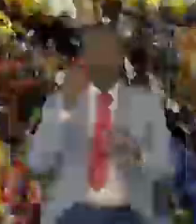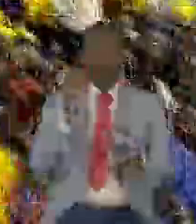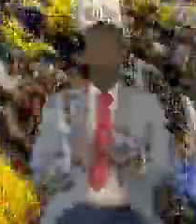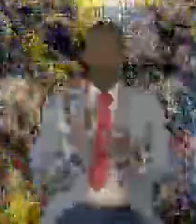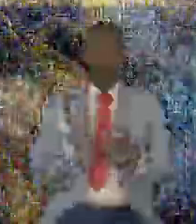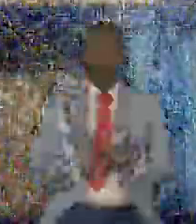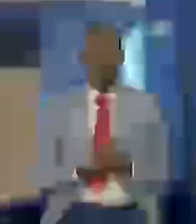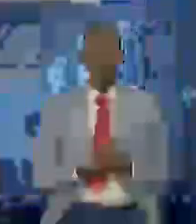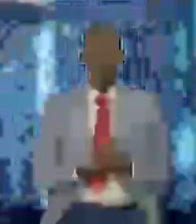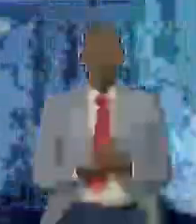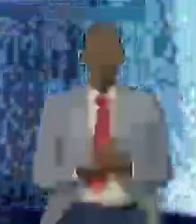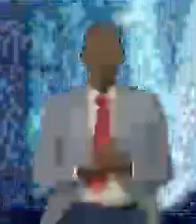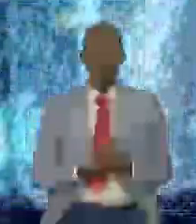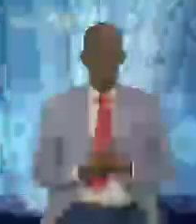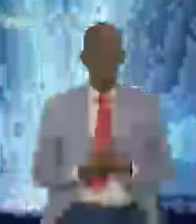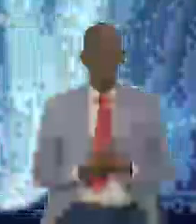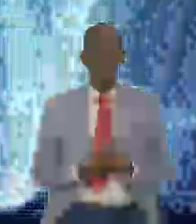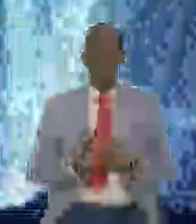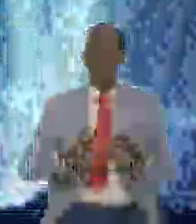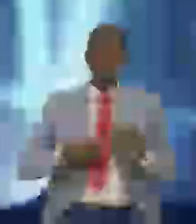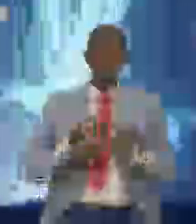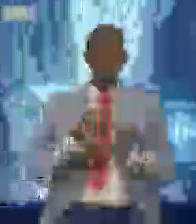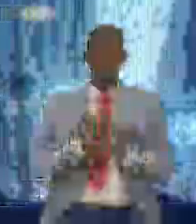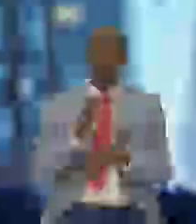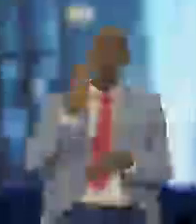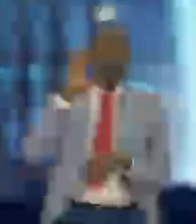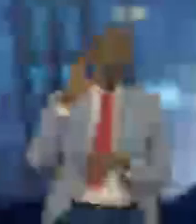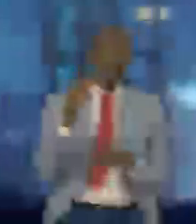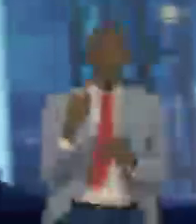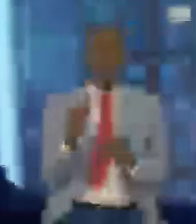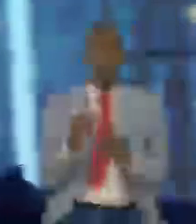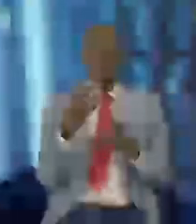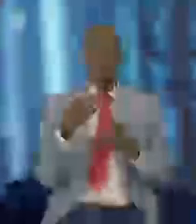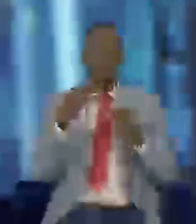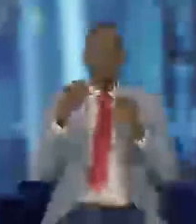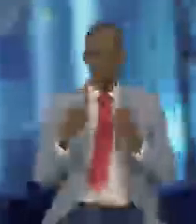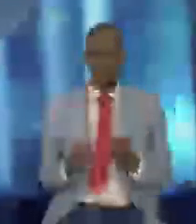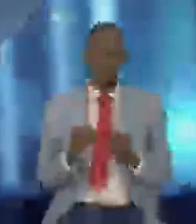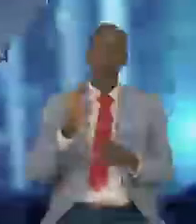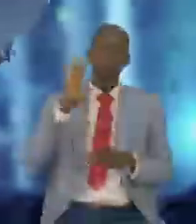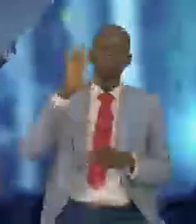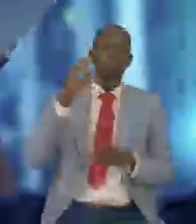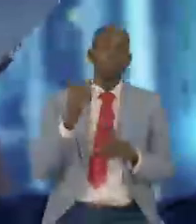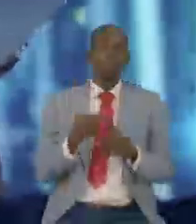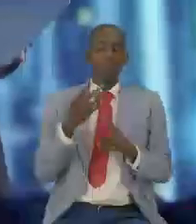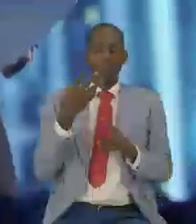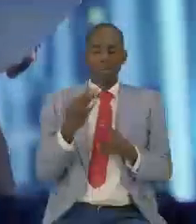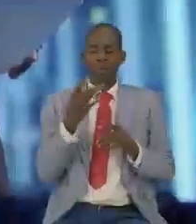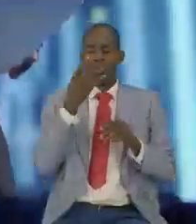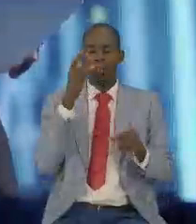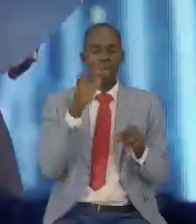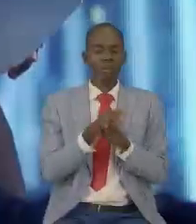Confirm your word of power, your word of promise, and your word of prophecy in